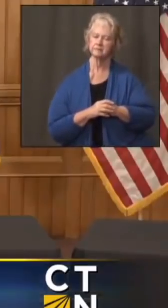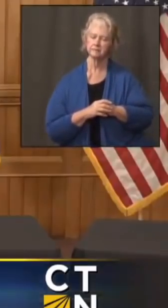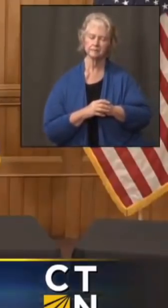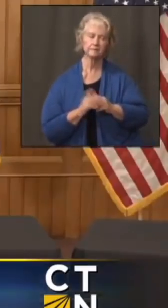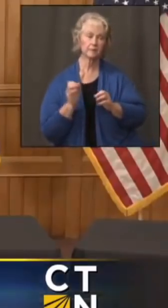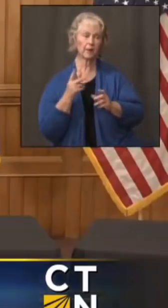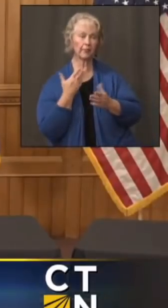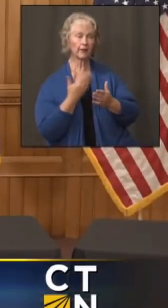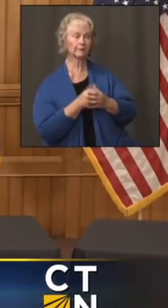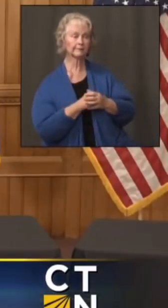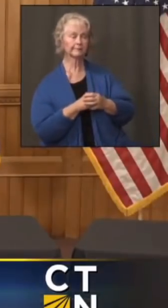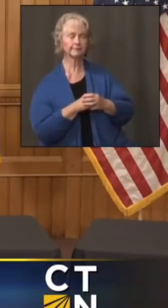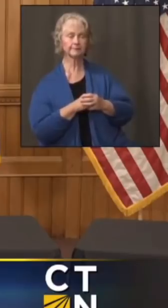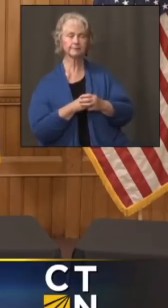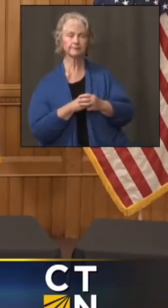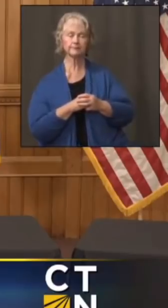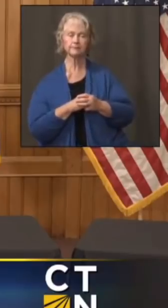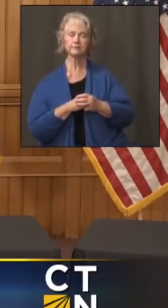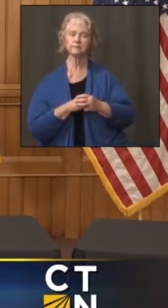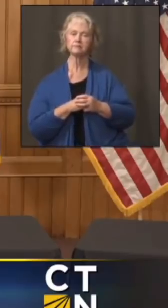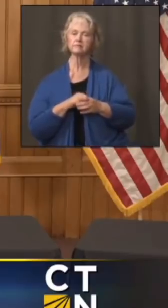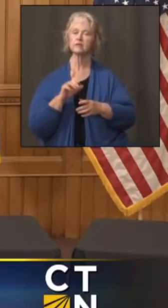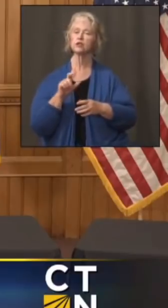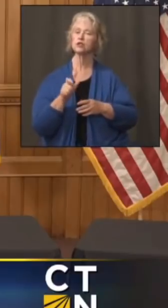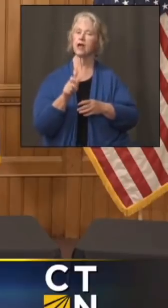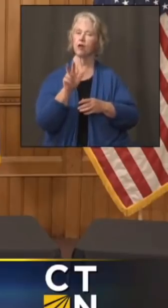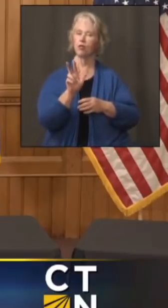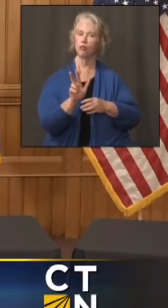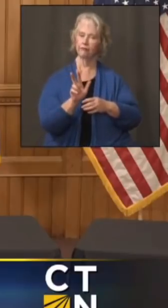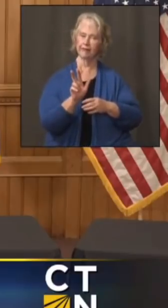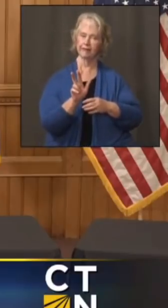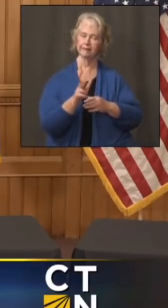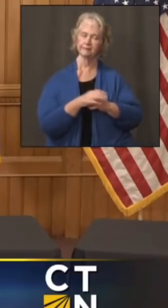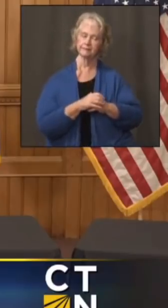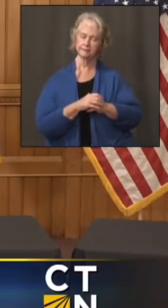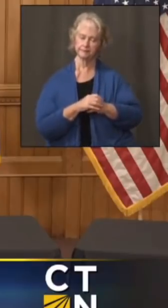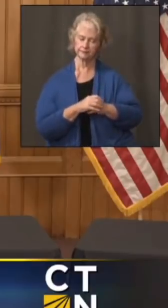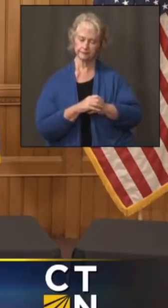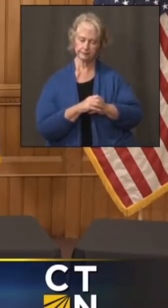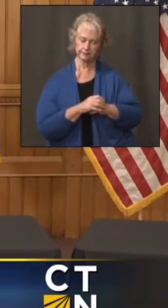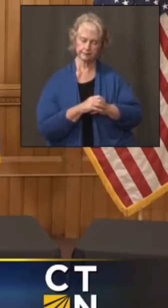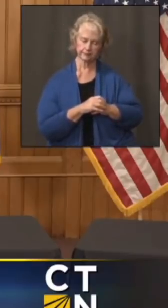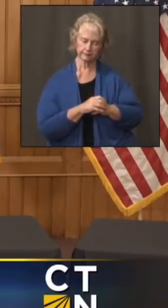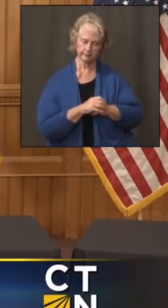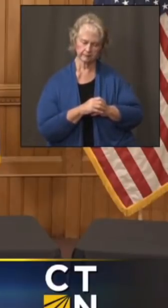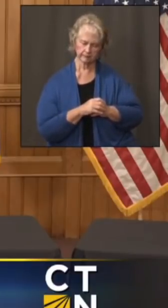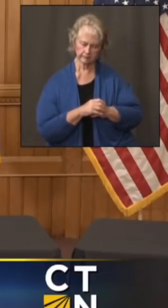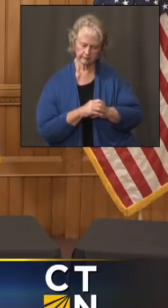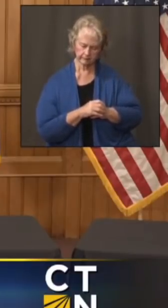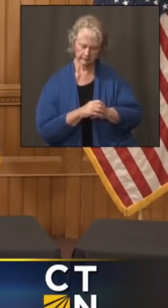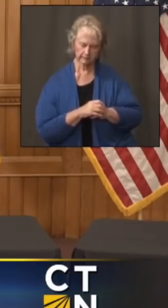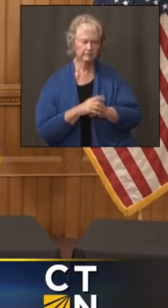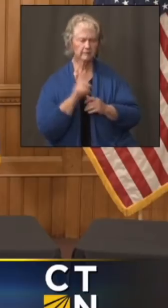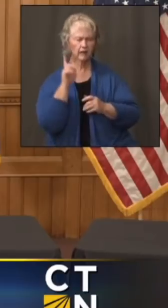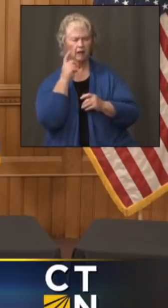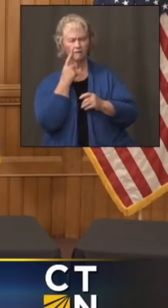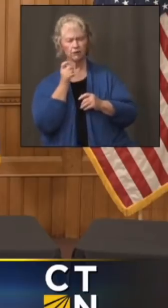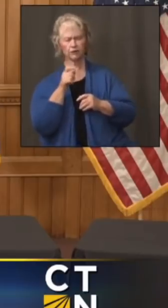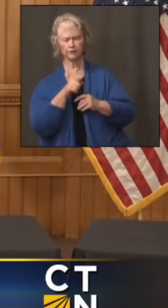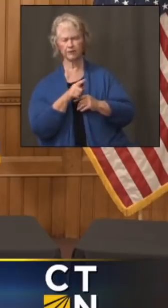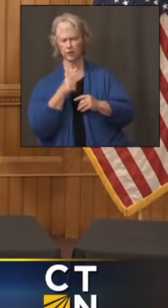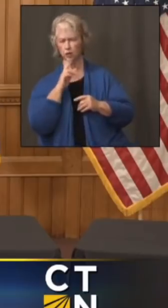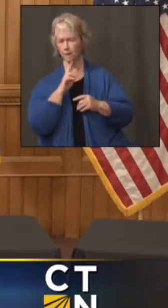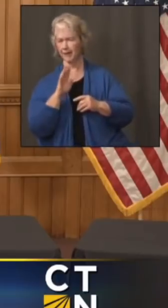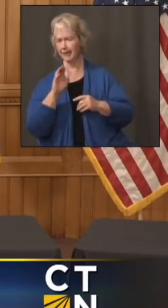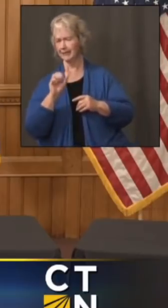Okay, thank you. Channel 3 Eyewitness News. Yes, Governor, sticking with